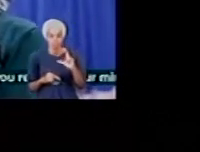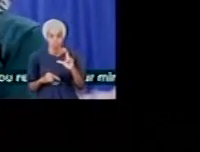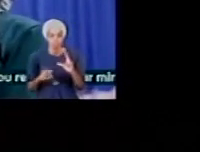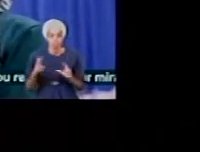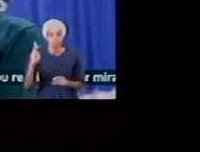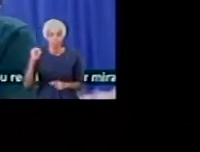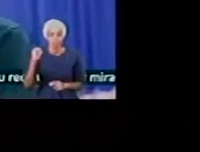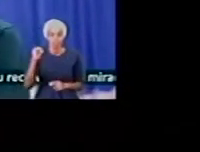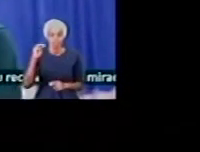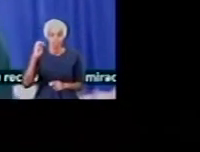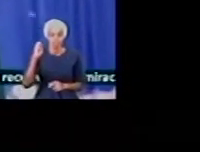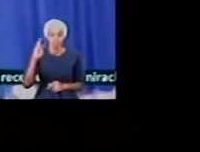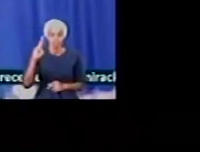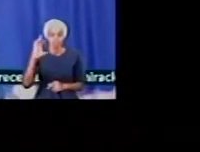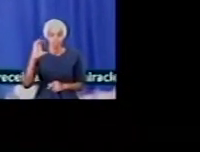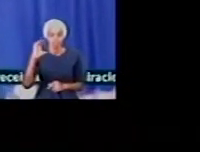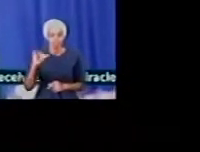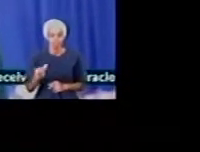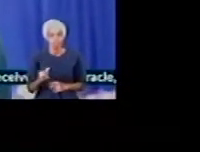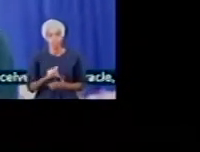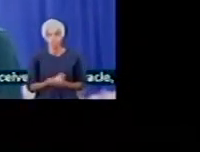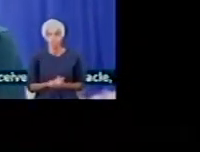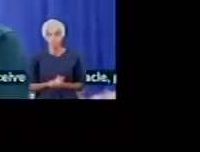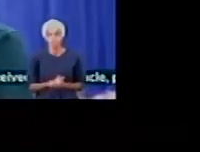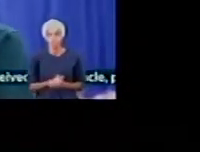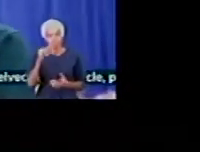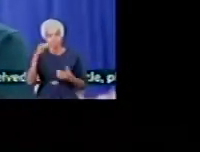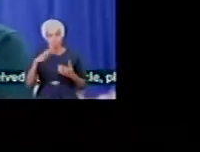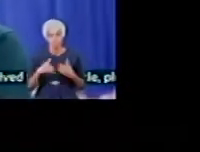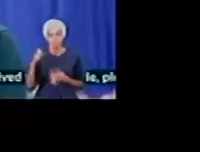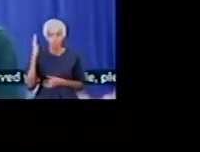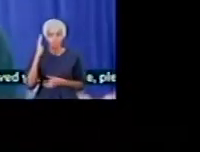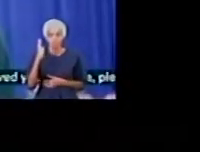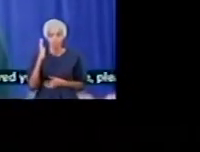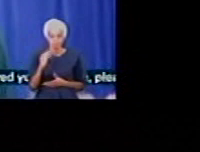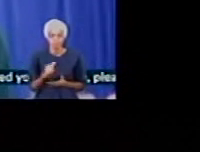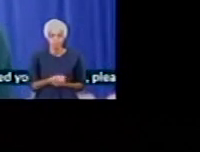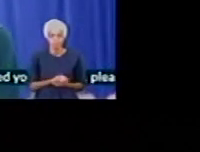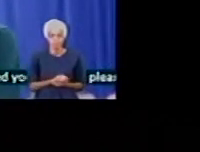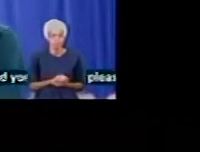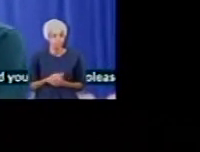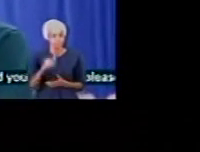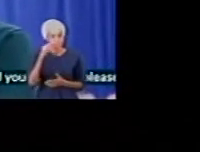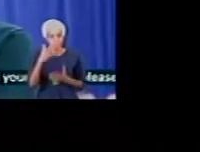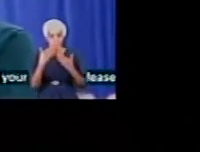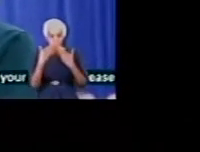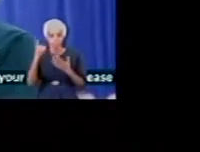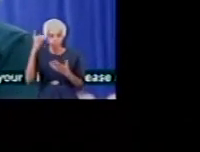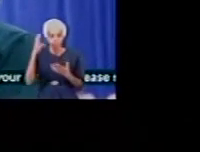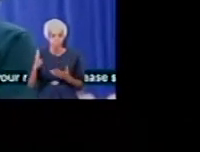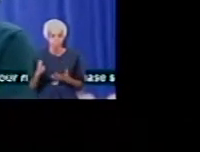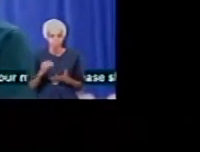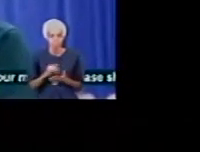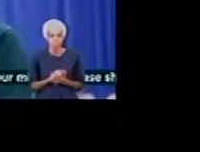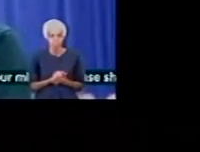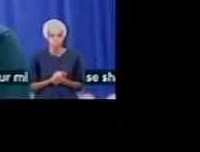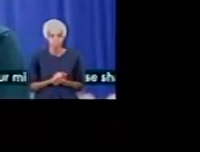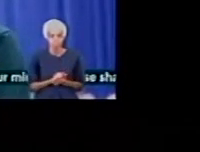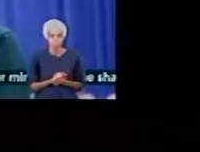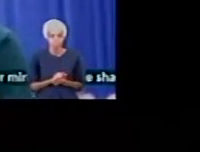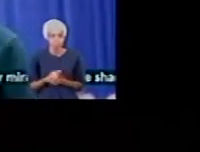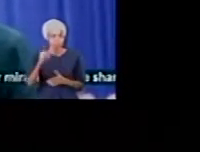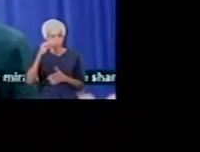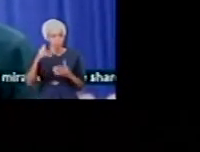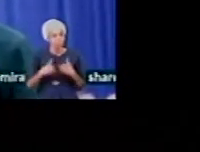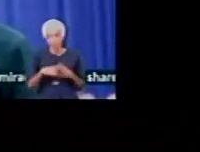God that I am not a victim of hospital. I have a problem in my eyes that whenever